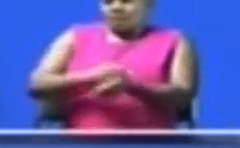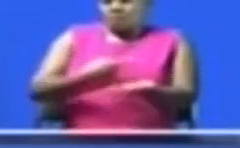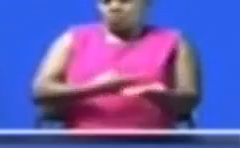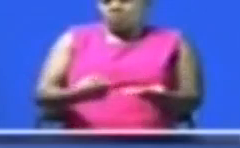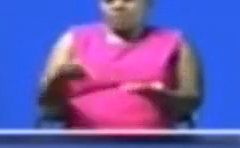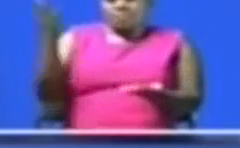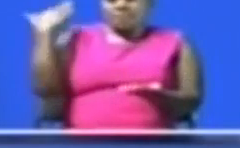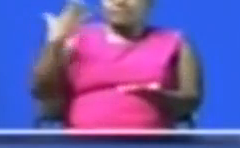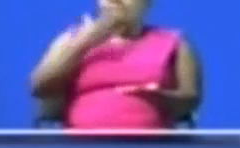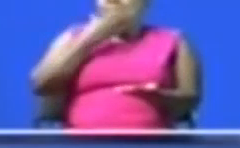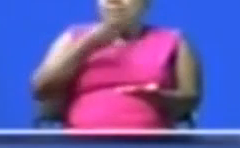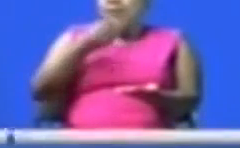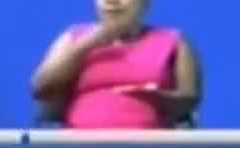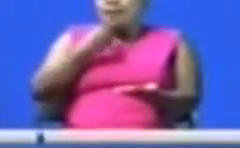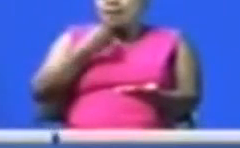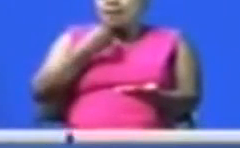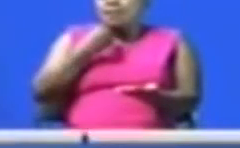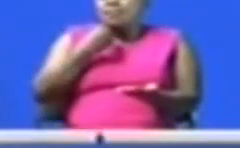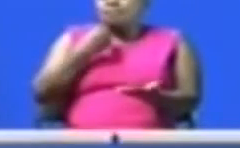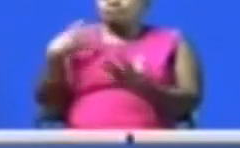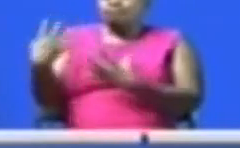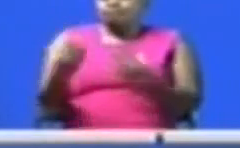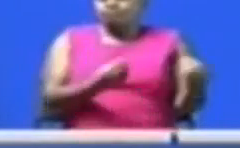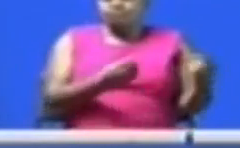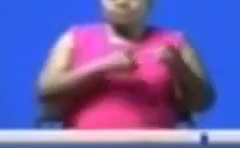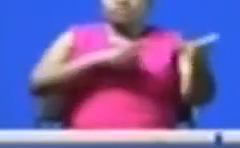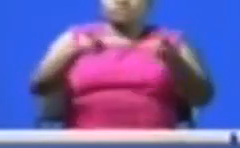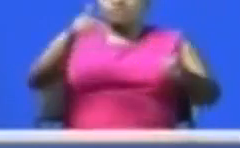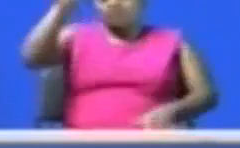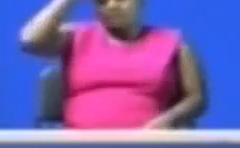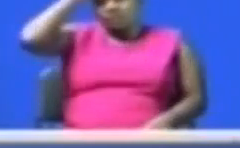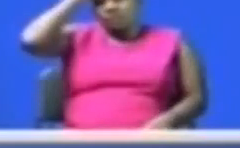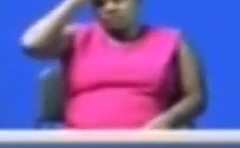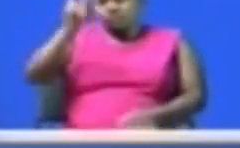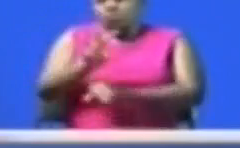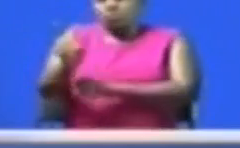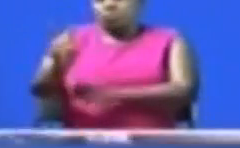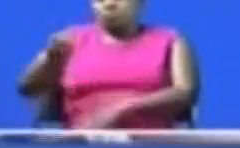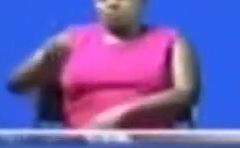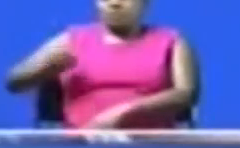Naftali Njahi Kinuthia is reported to have traveled to Eldoret in search of the late Wangeshi.